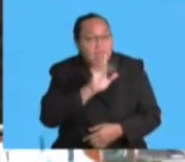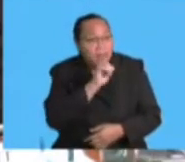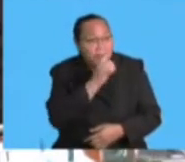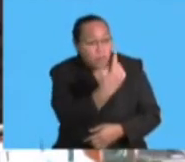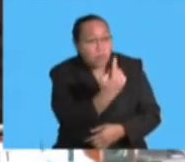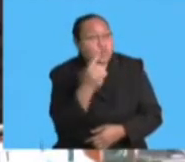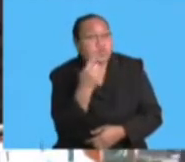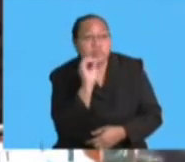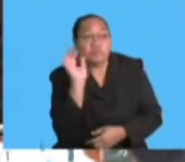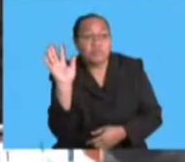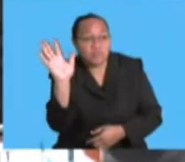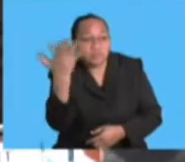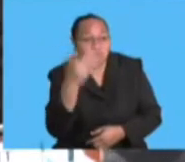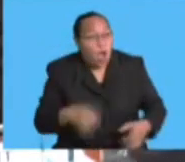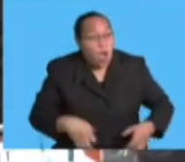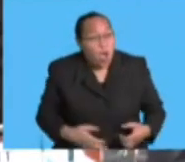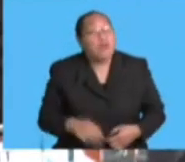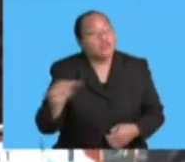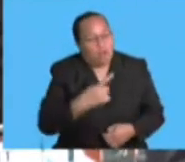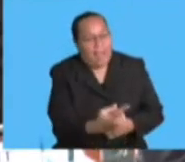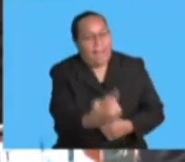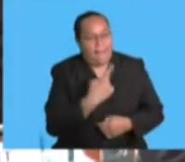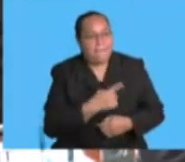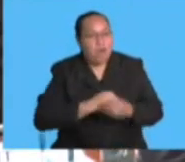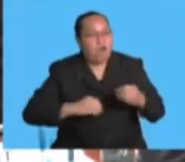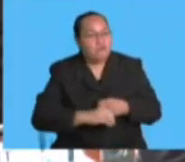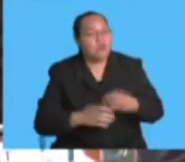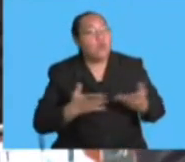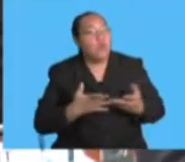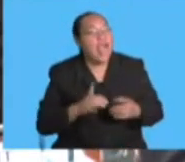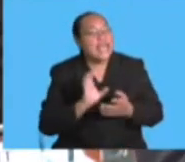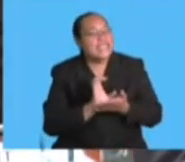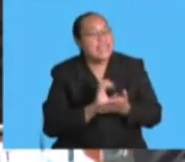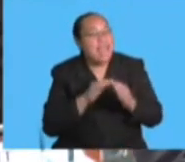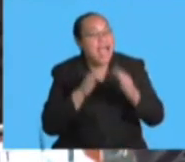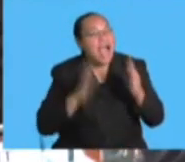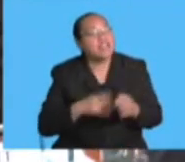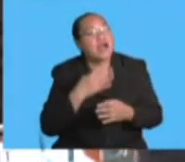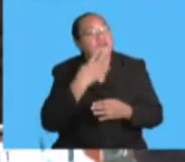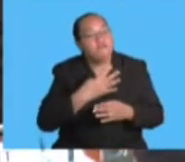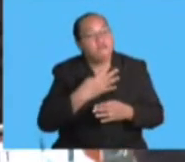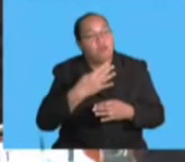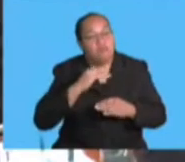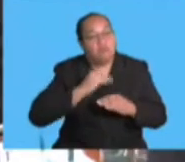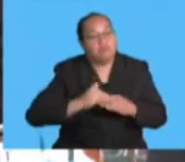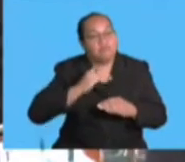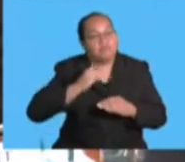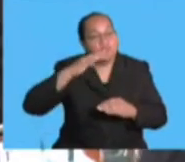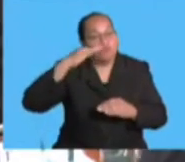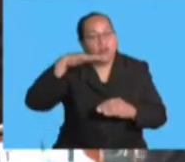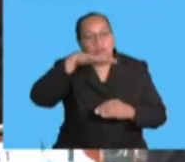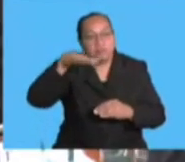complainant should come and give his report to our office located at Civic House, Fourth floor. And as far as I'm concerned, there